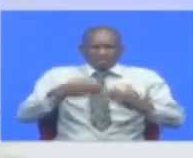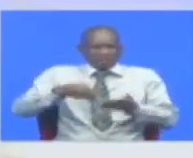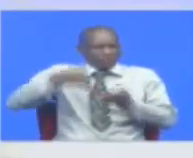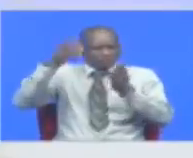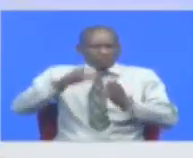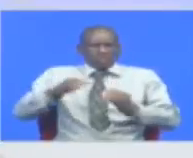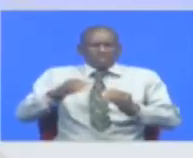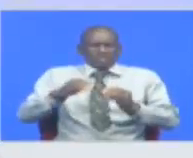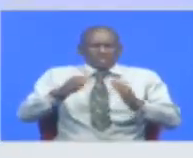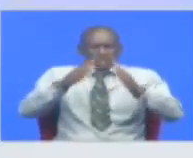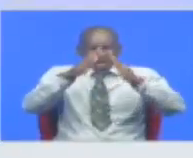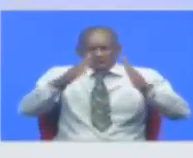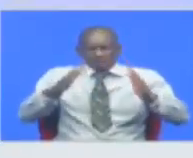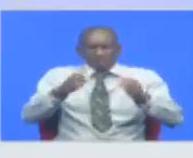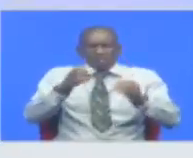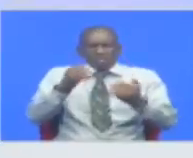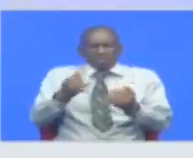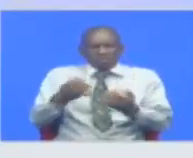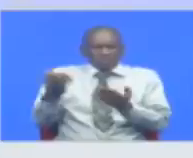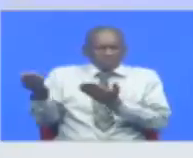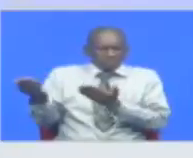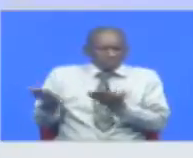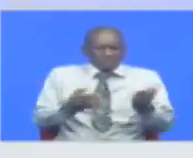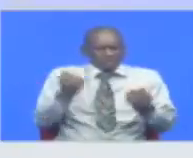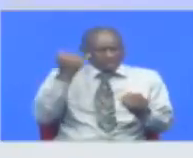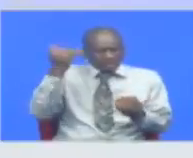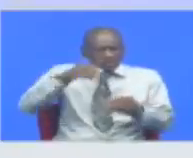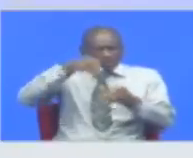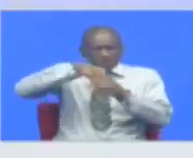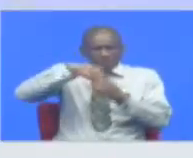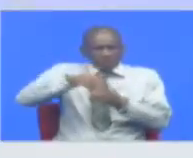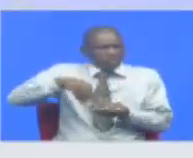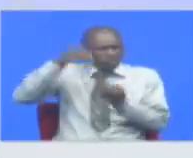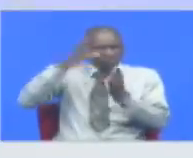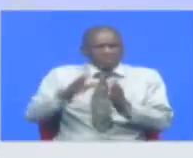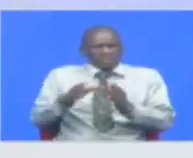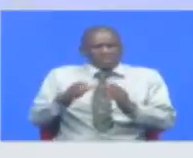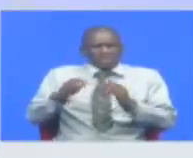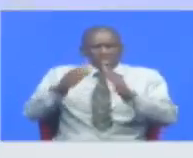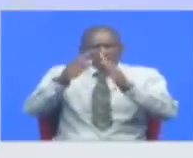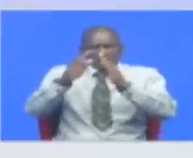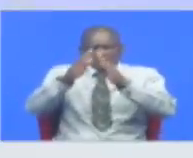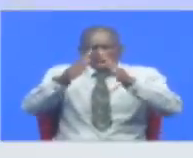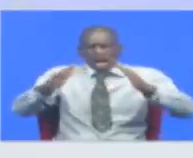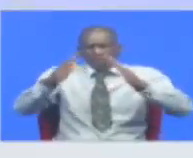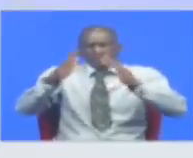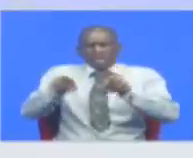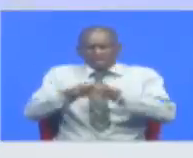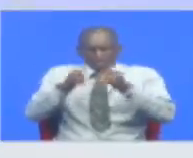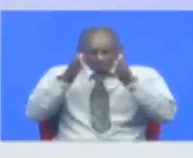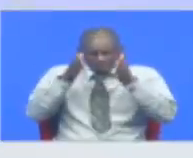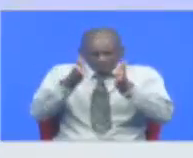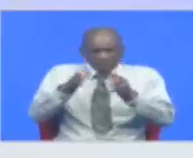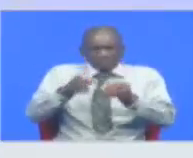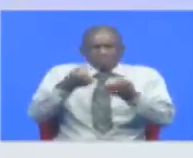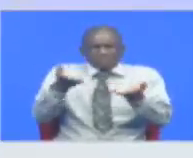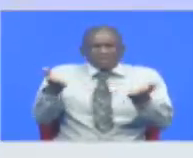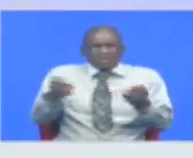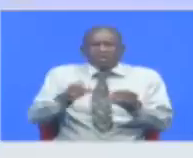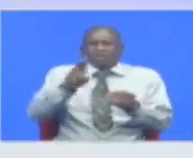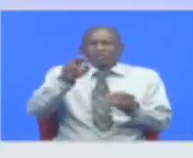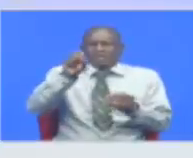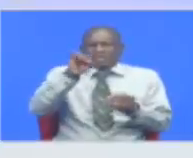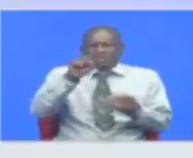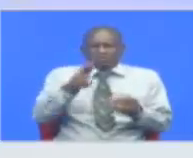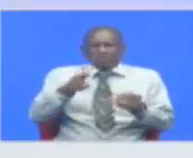accommodation, thereby entrenching the idea of investment in student accommodation as a mainstream and viable product. USIU-Africa's